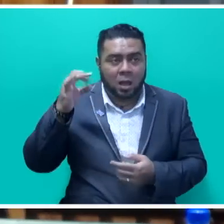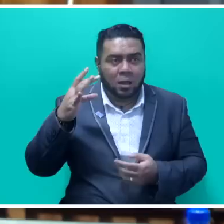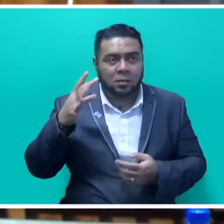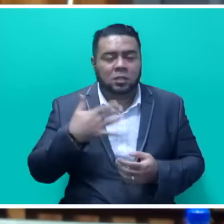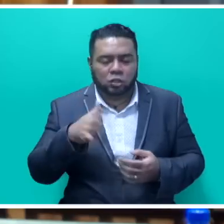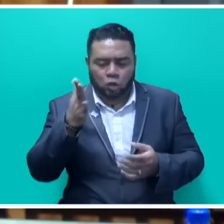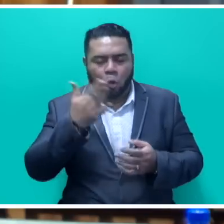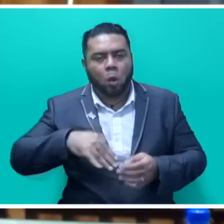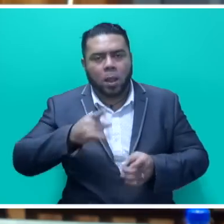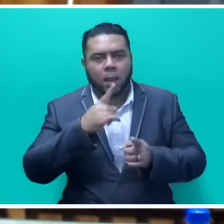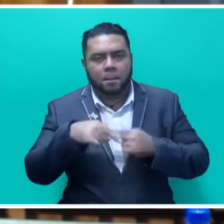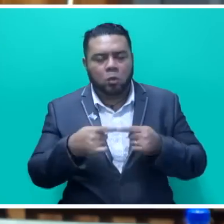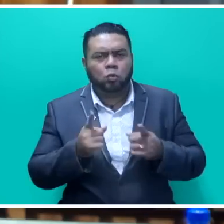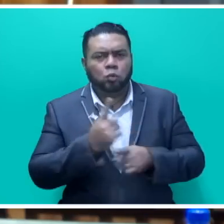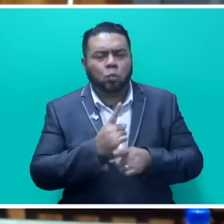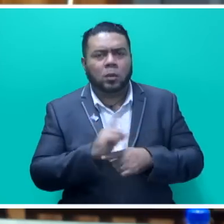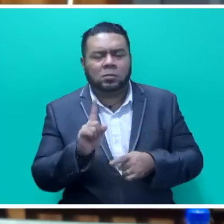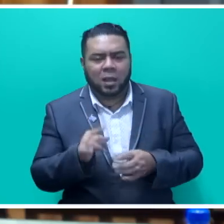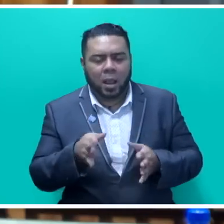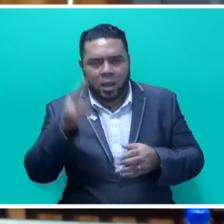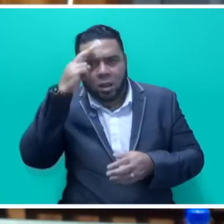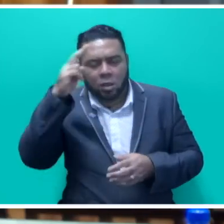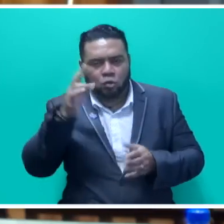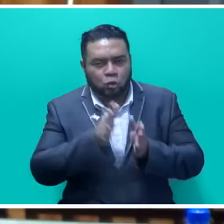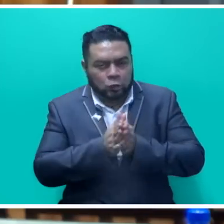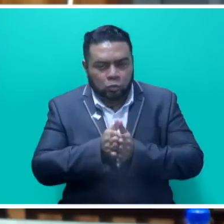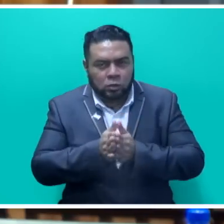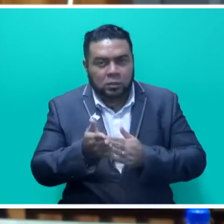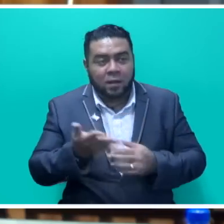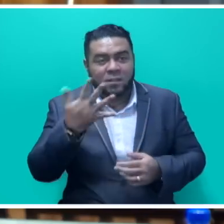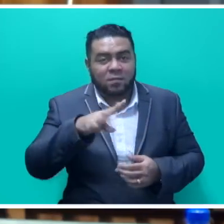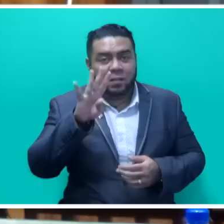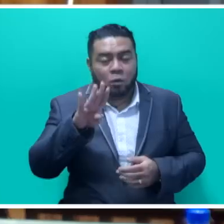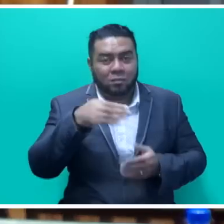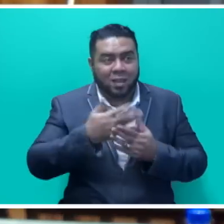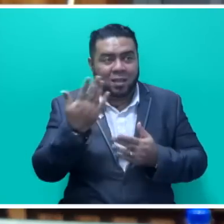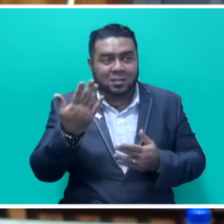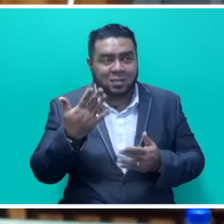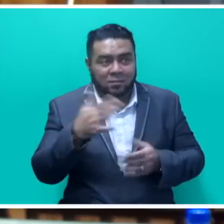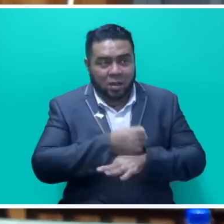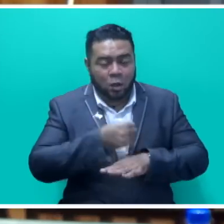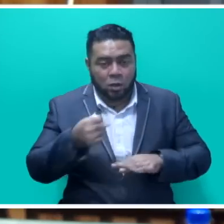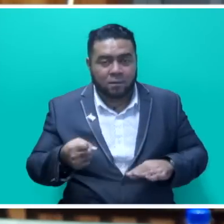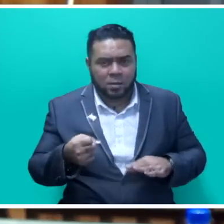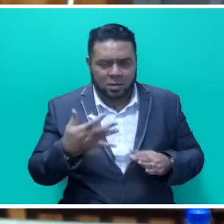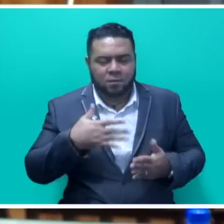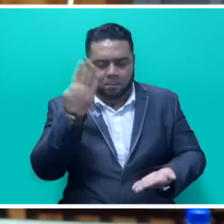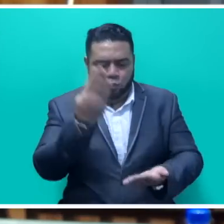national interest. As the last 54 days of our governance has proven.